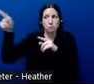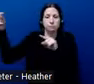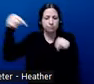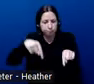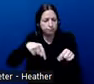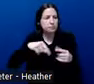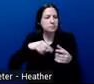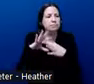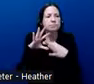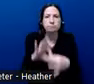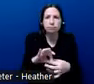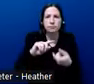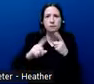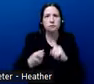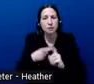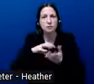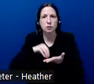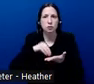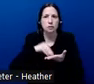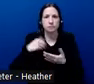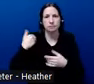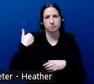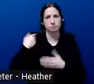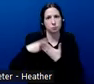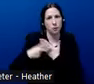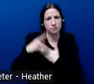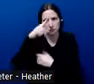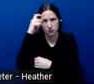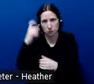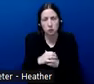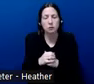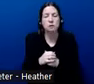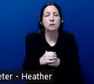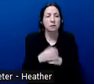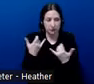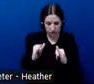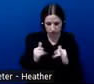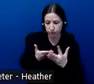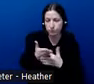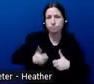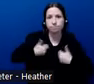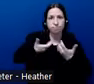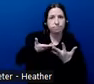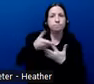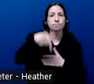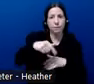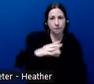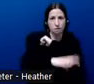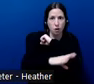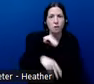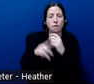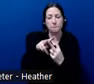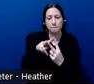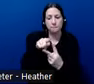program. Continuing into the fall, it's led by two volunteer teachers from Alpha Secondary and Armstrong